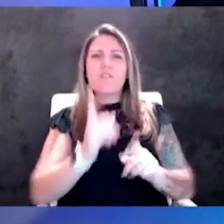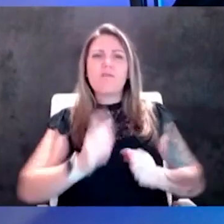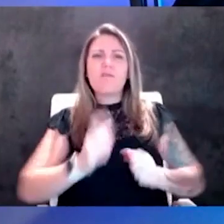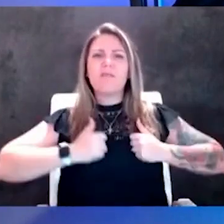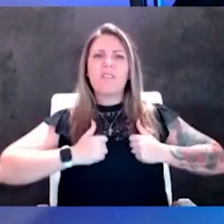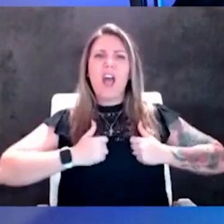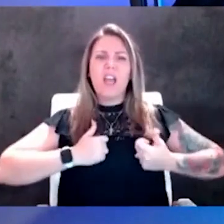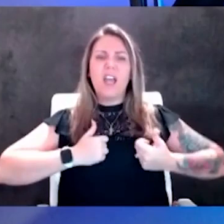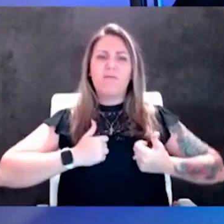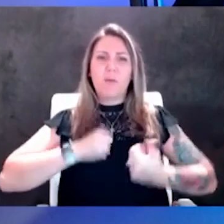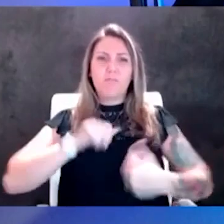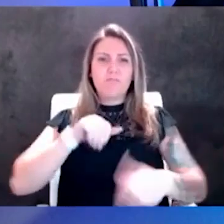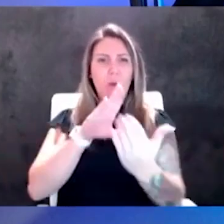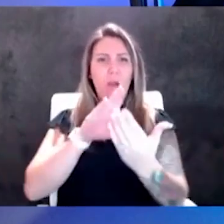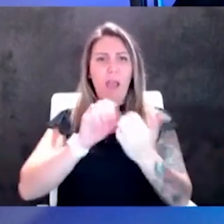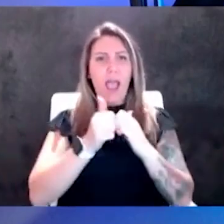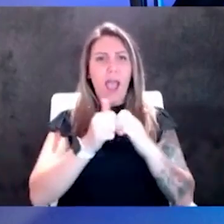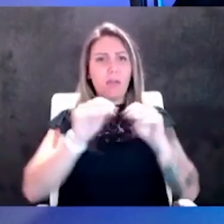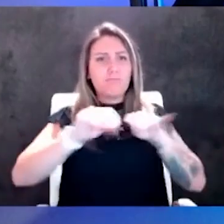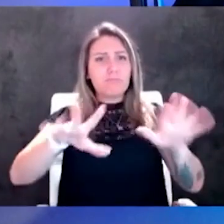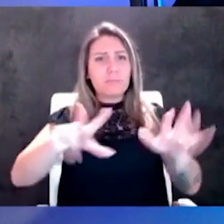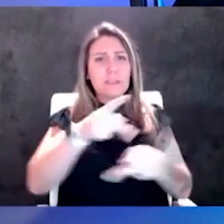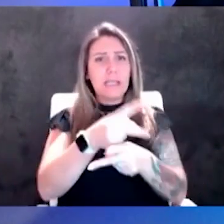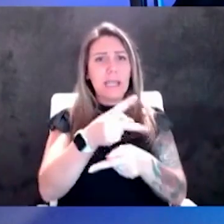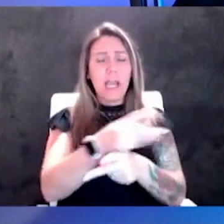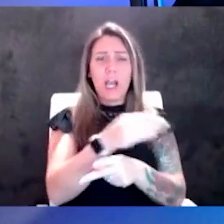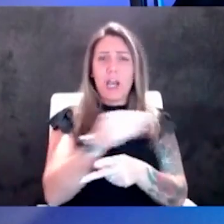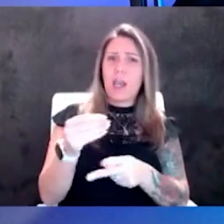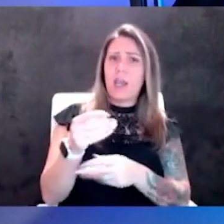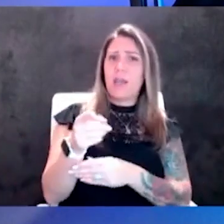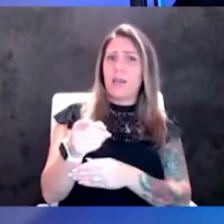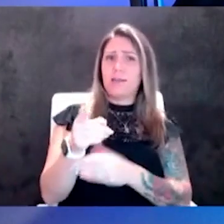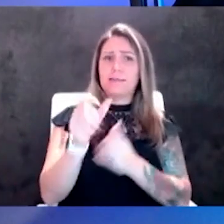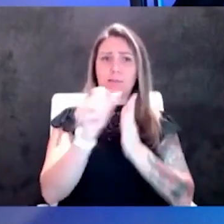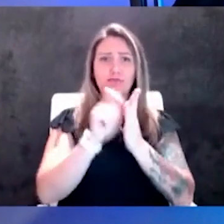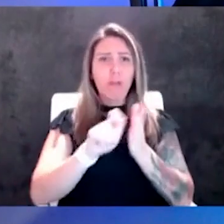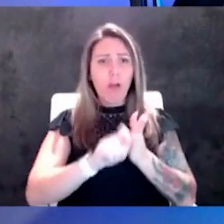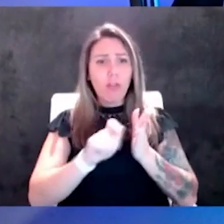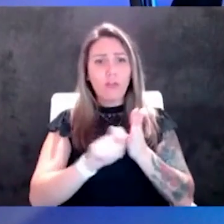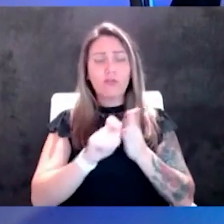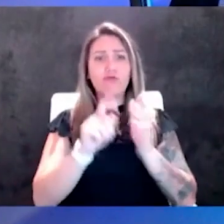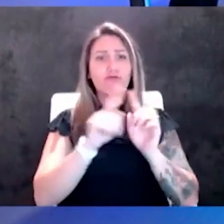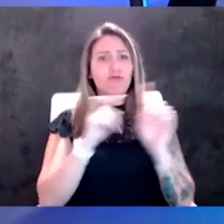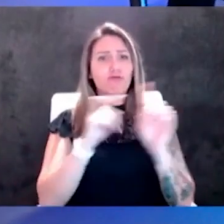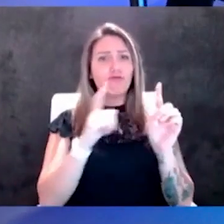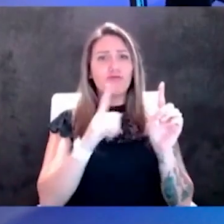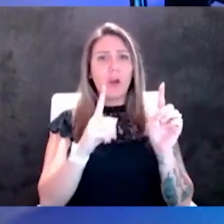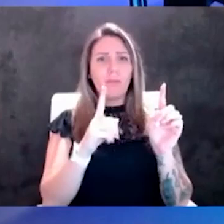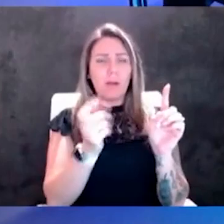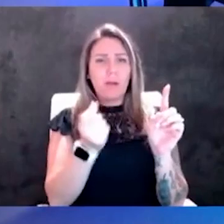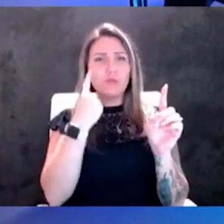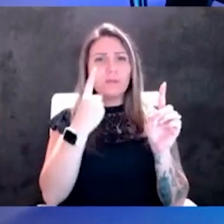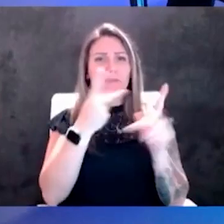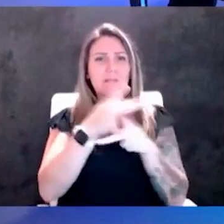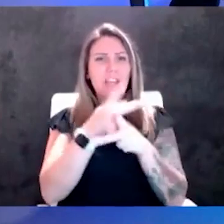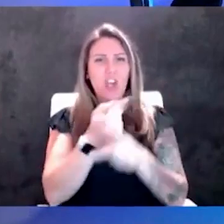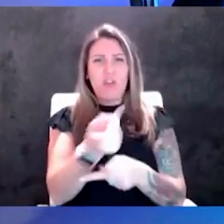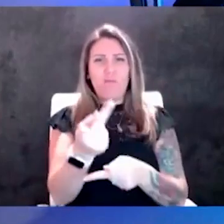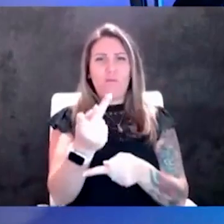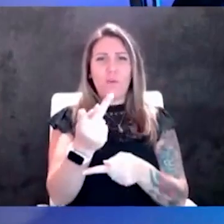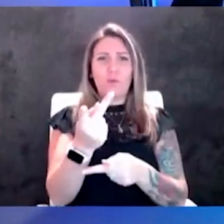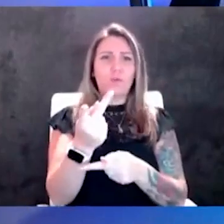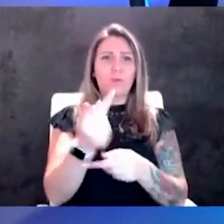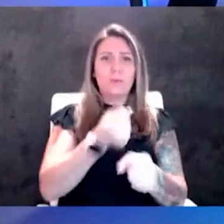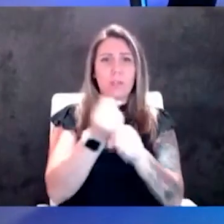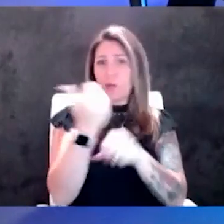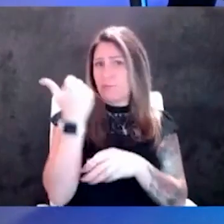was actually one of the authors of rationing care in the state of Kansas a few years back. We're also joined again by Dr.